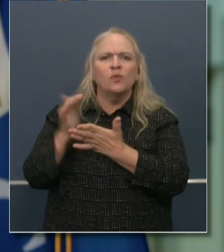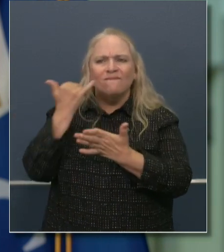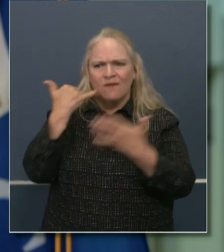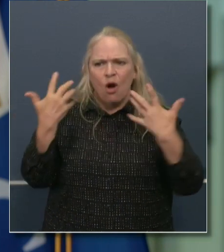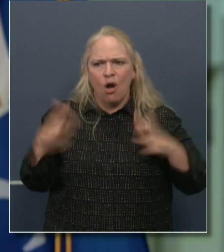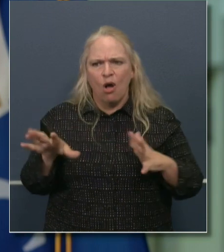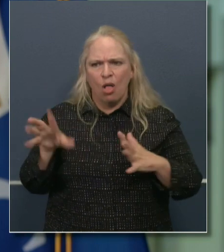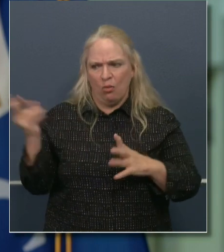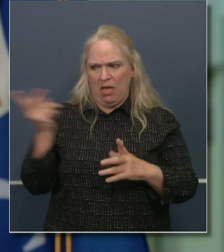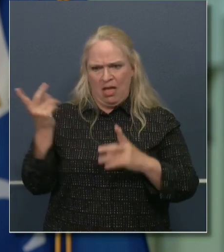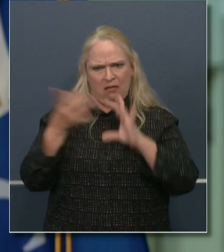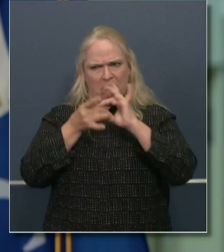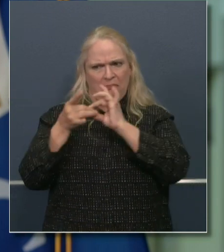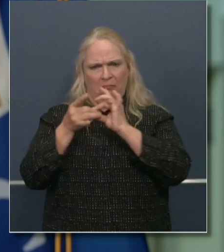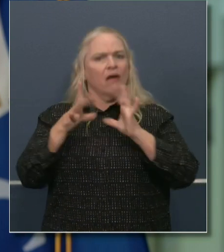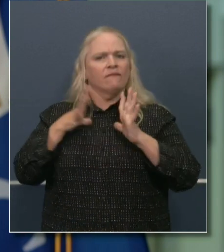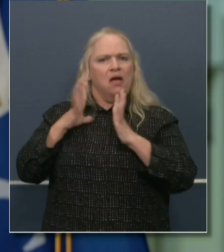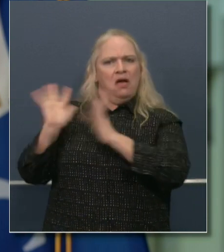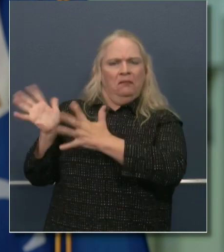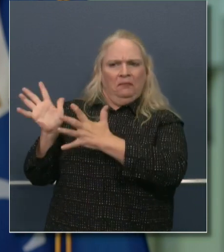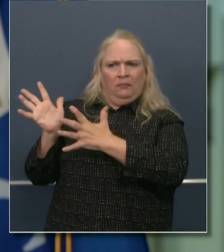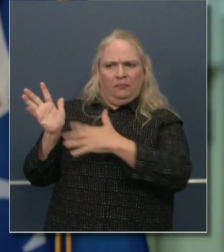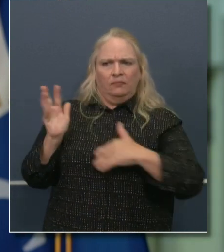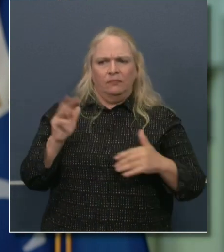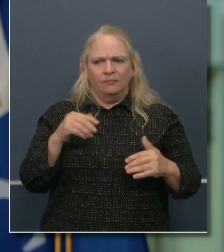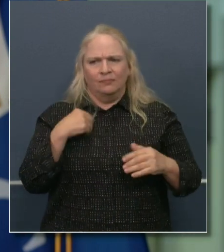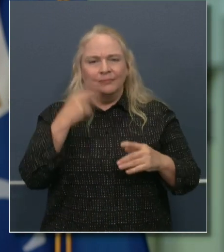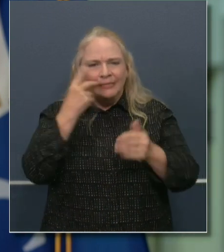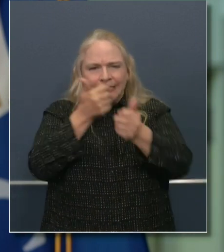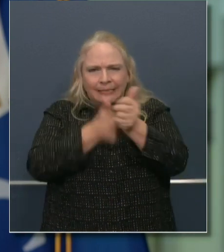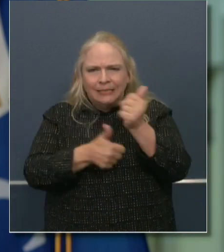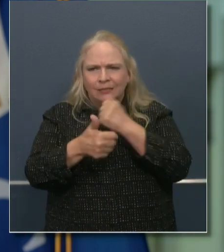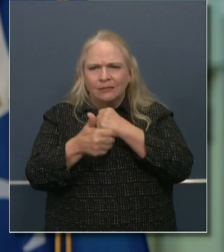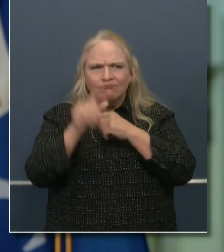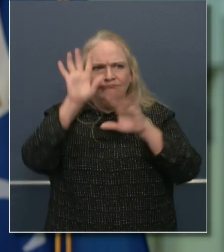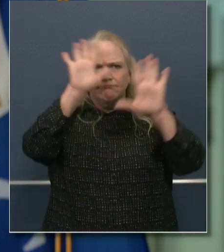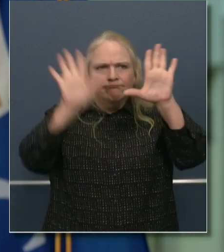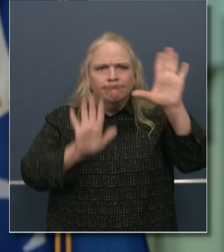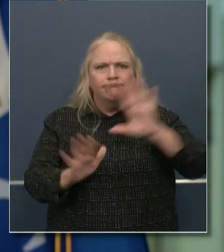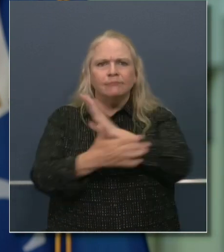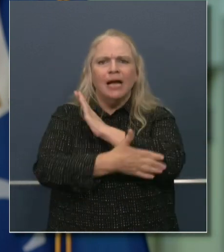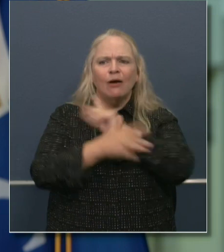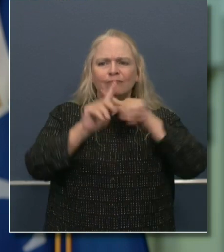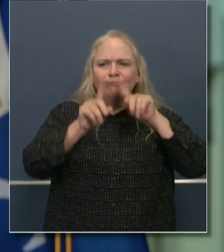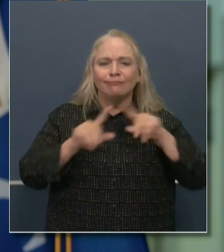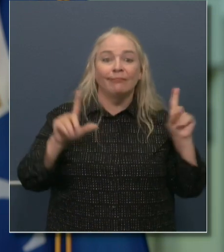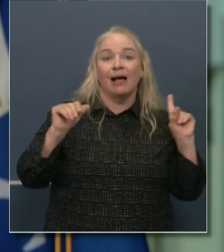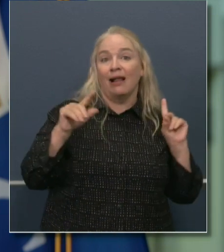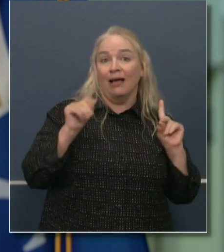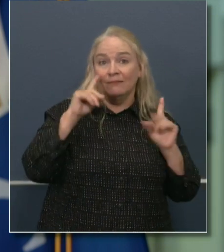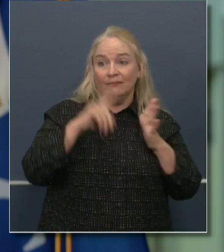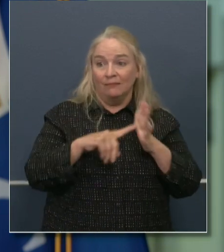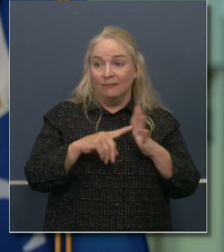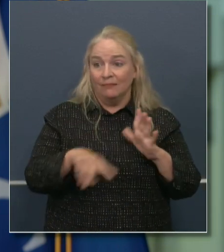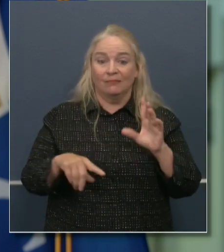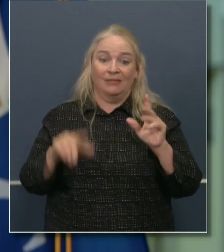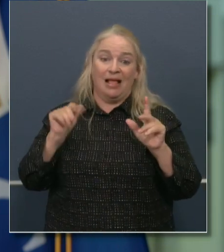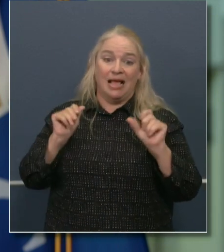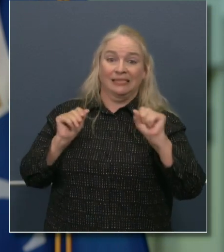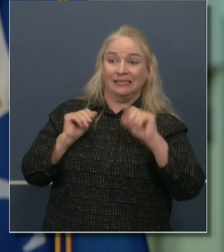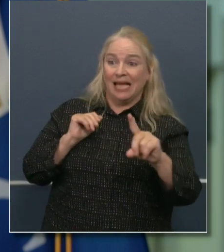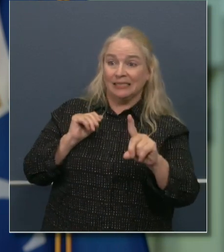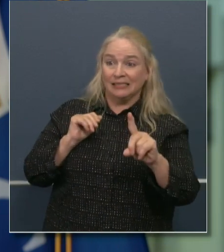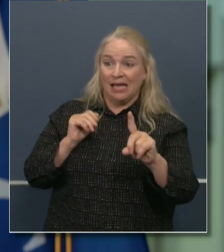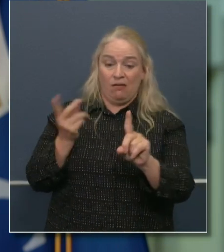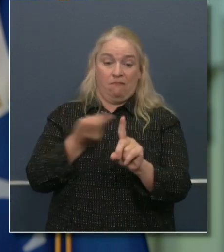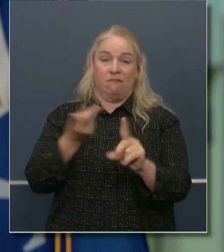saw demonstrably that at play today. Both LA Unified School District as well as San Diego announced